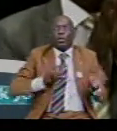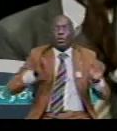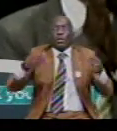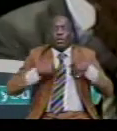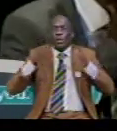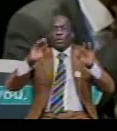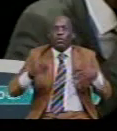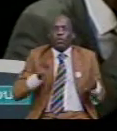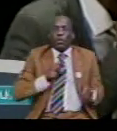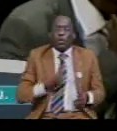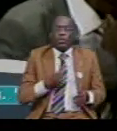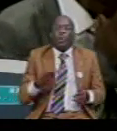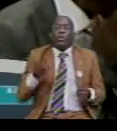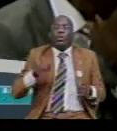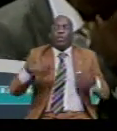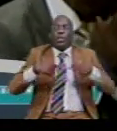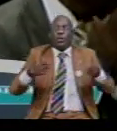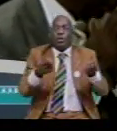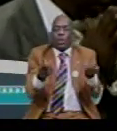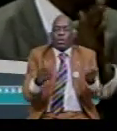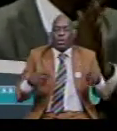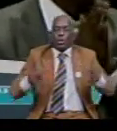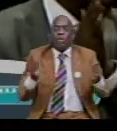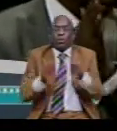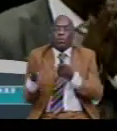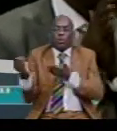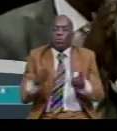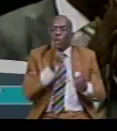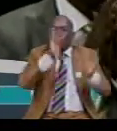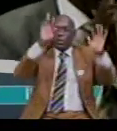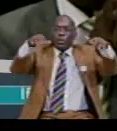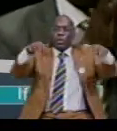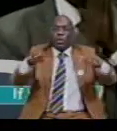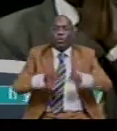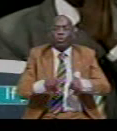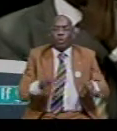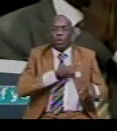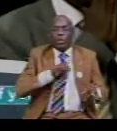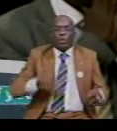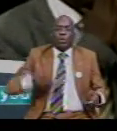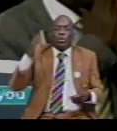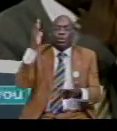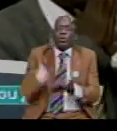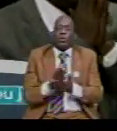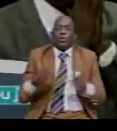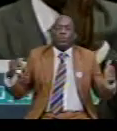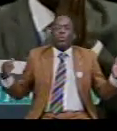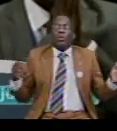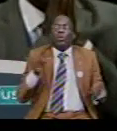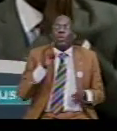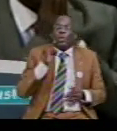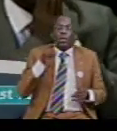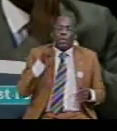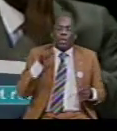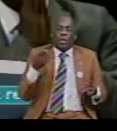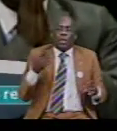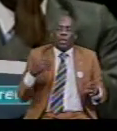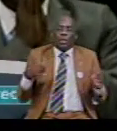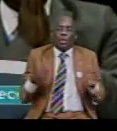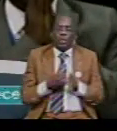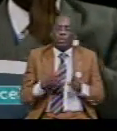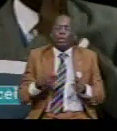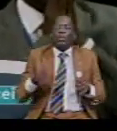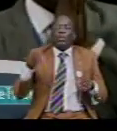Lord. Let's magnify him. Let's exalt his holy name. In Jesus' name we